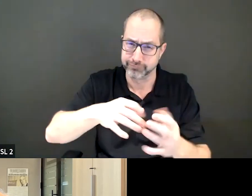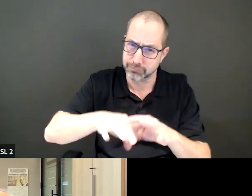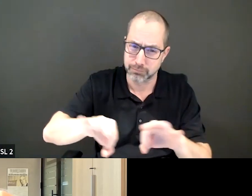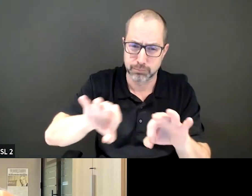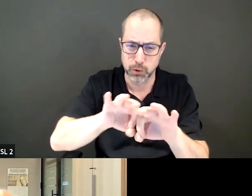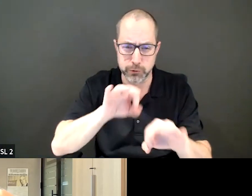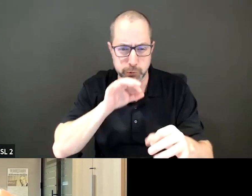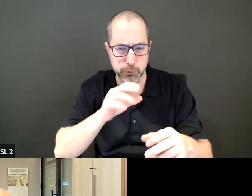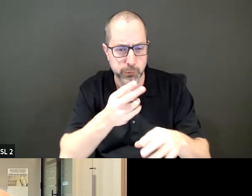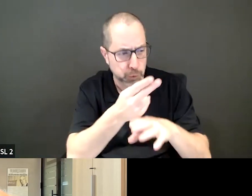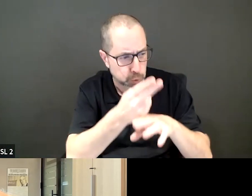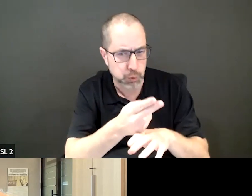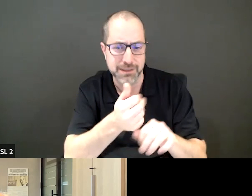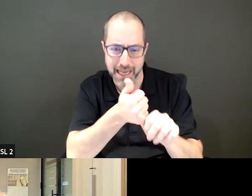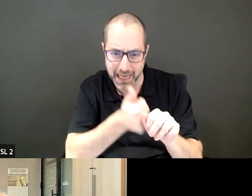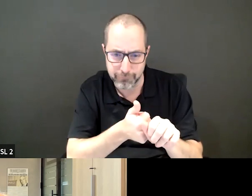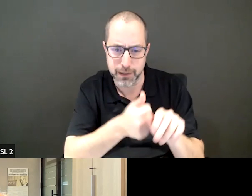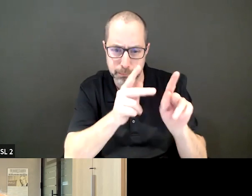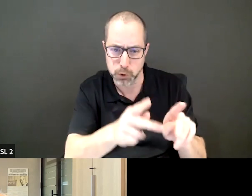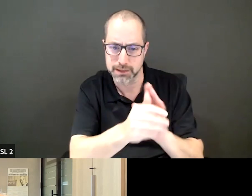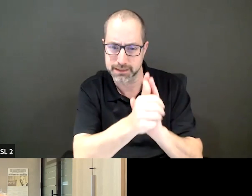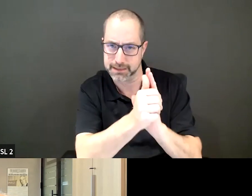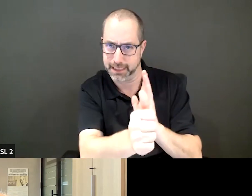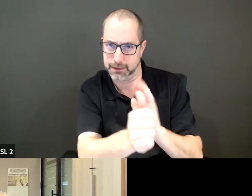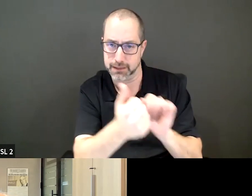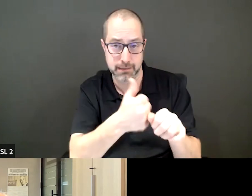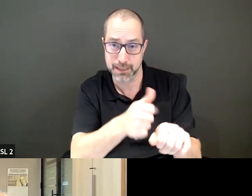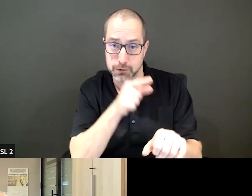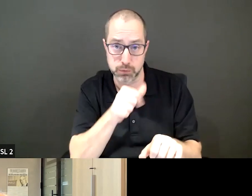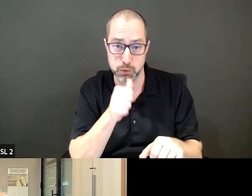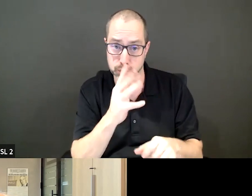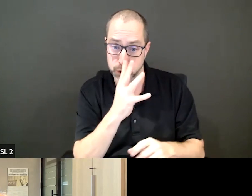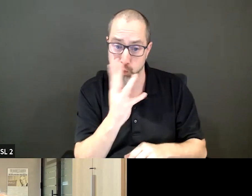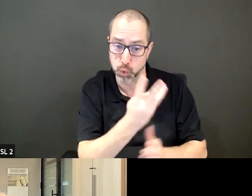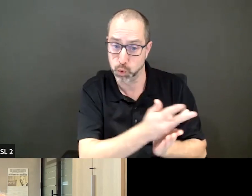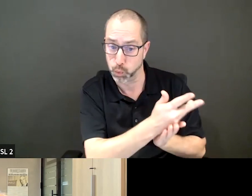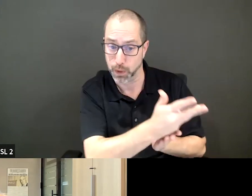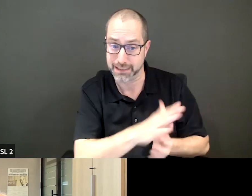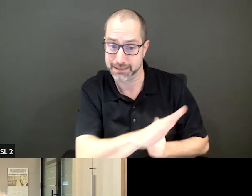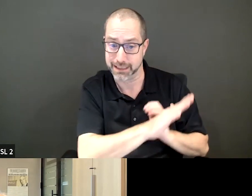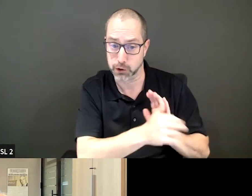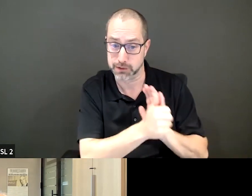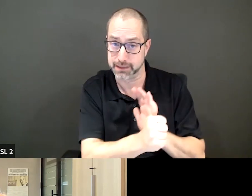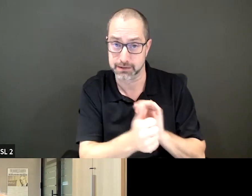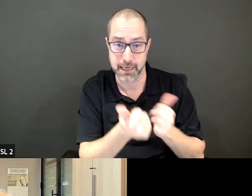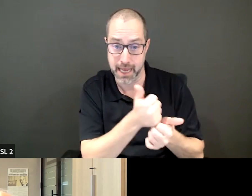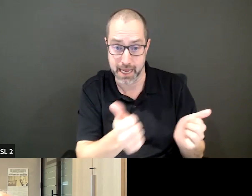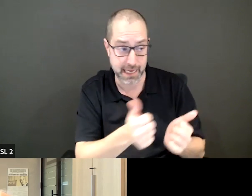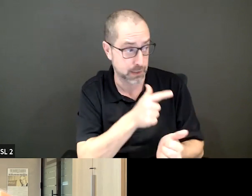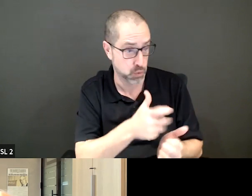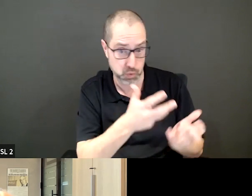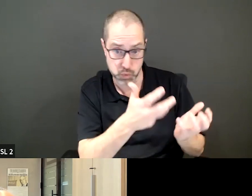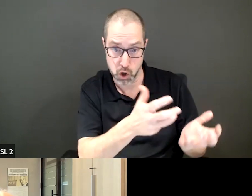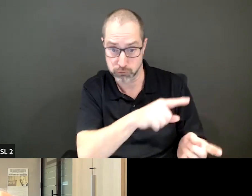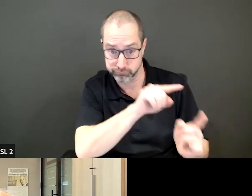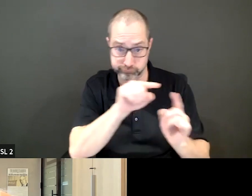skills of every single Canadian, of making sure that we aren't wasting skills, and that anyone who wants to help